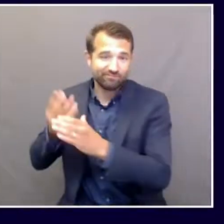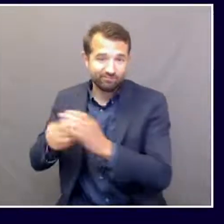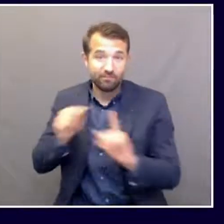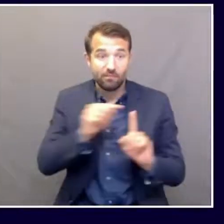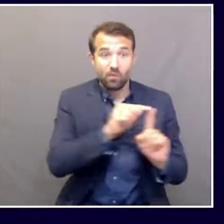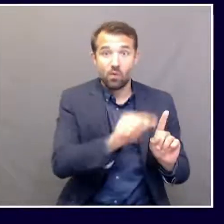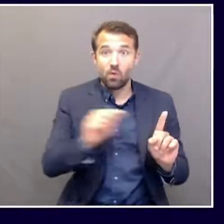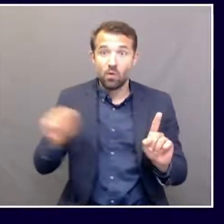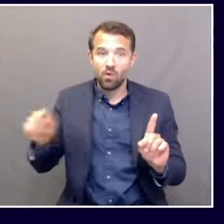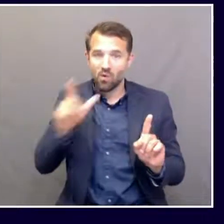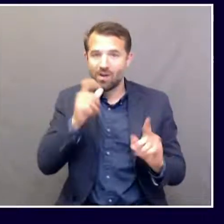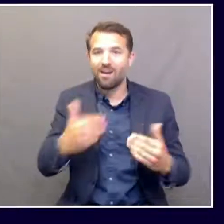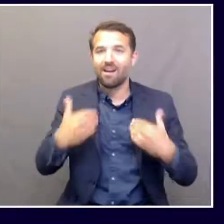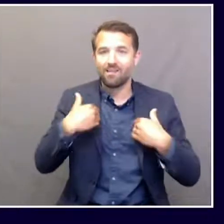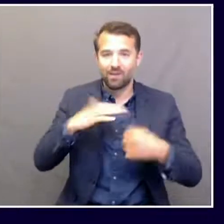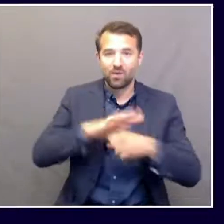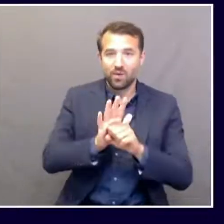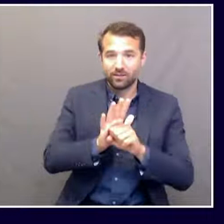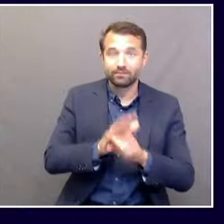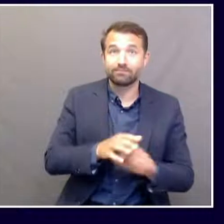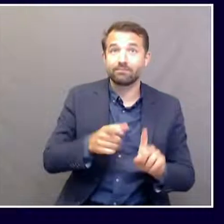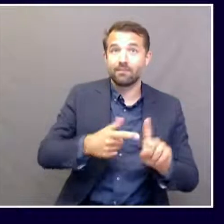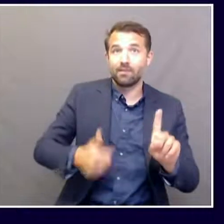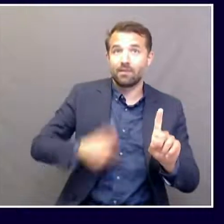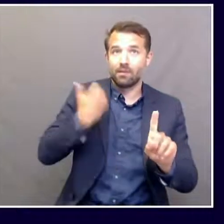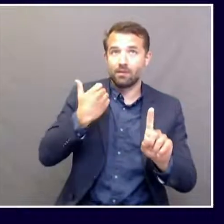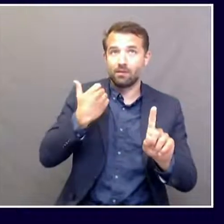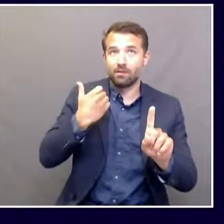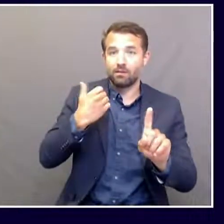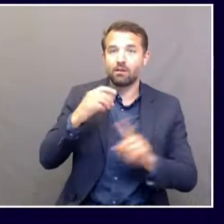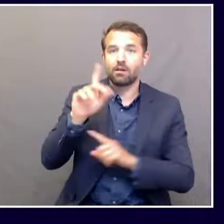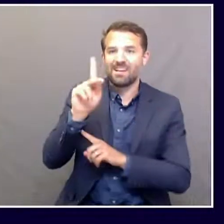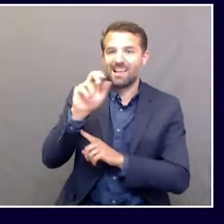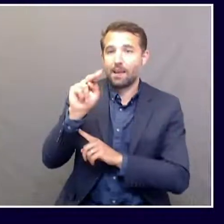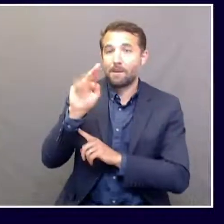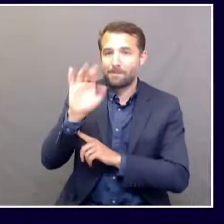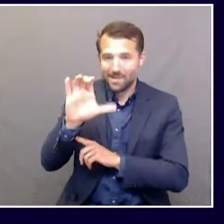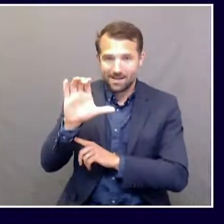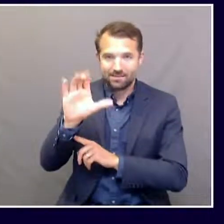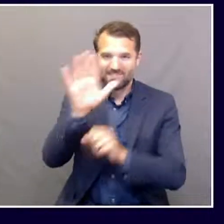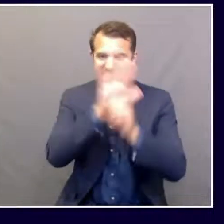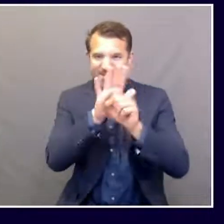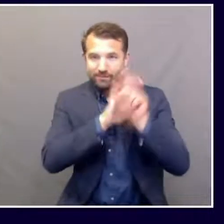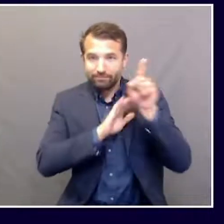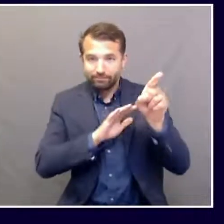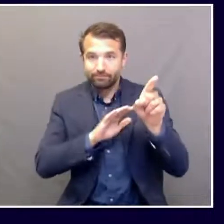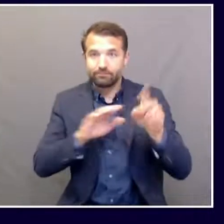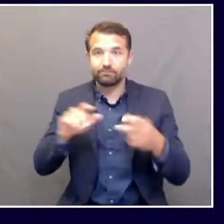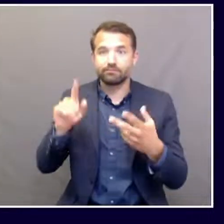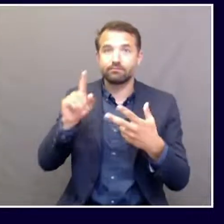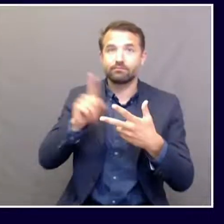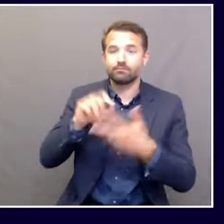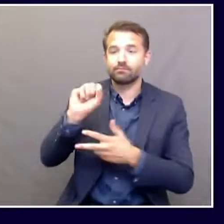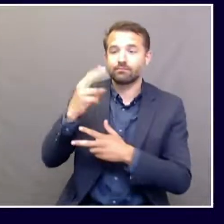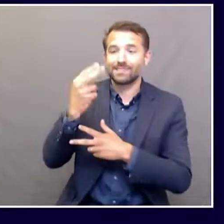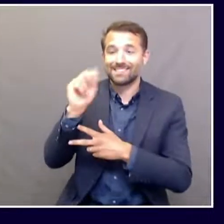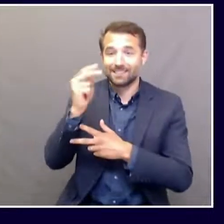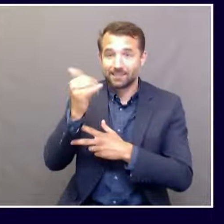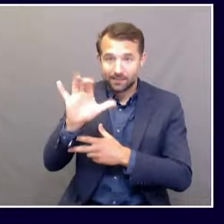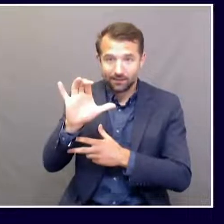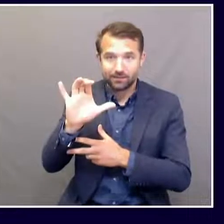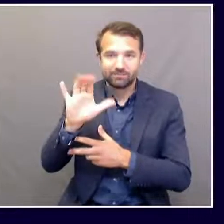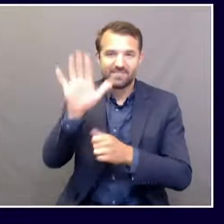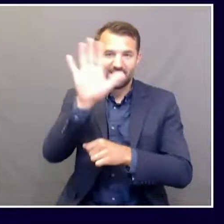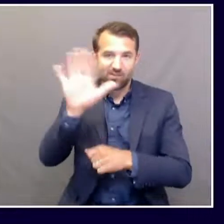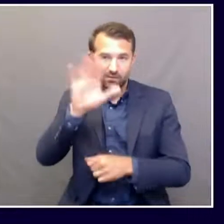of Kennebec County, another a resident of Saginaw County, and the third a resident of York County. One was a